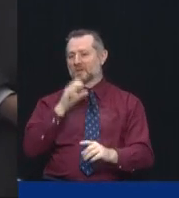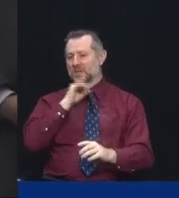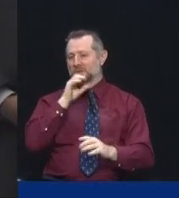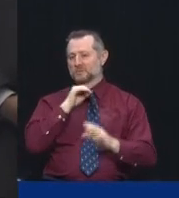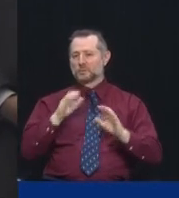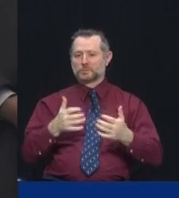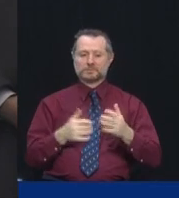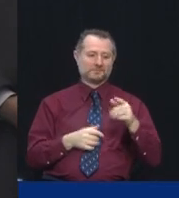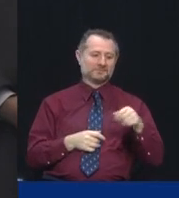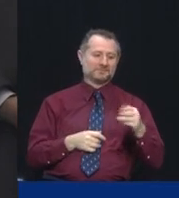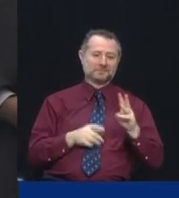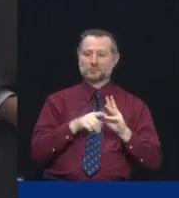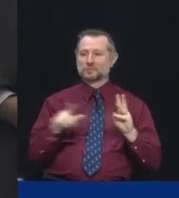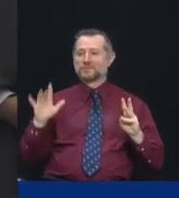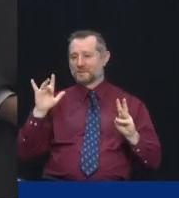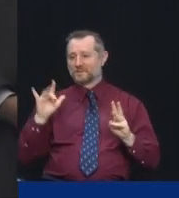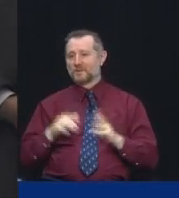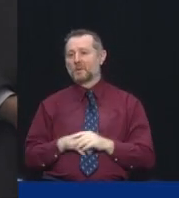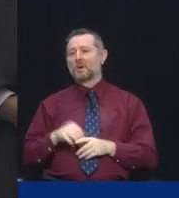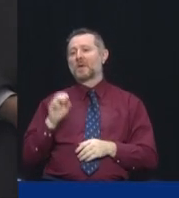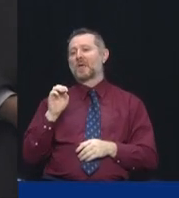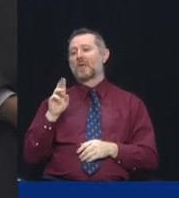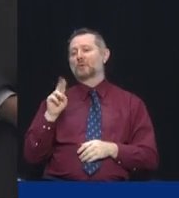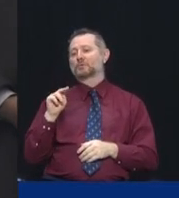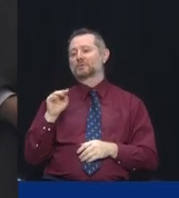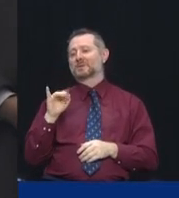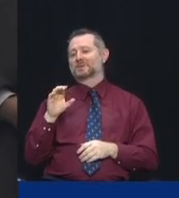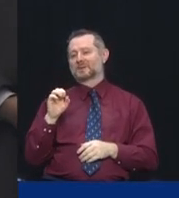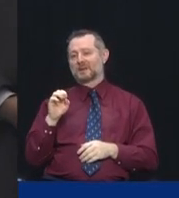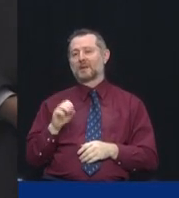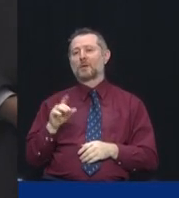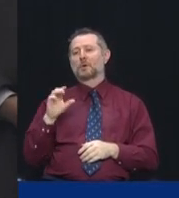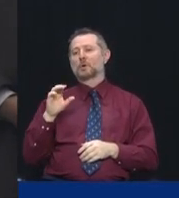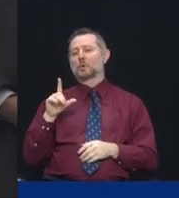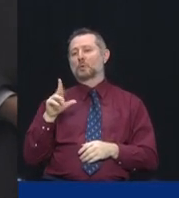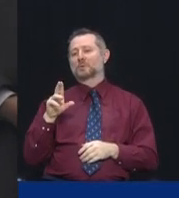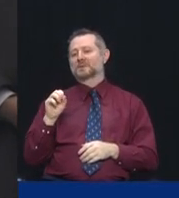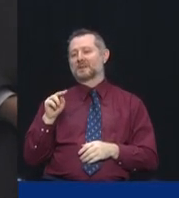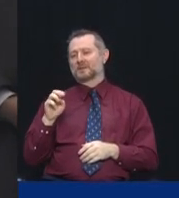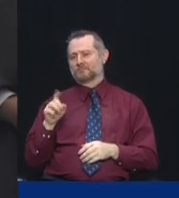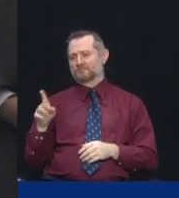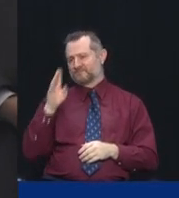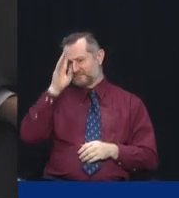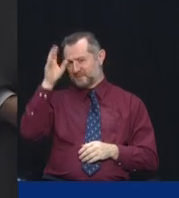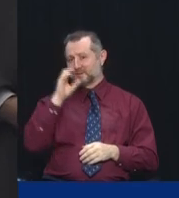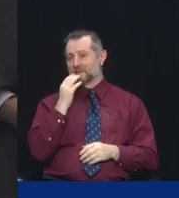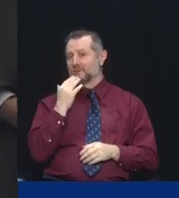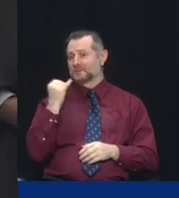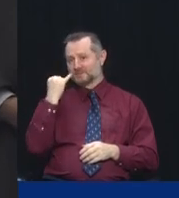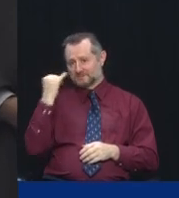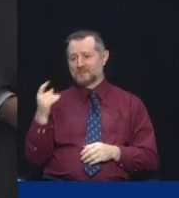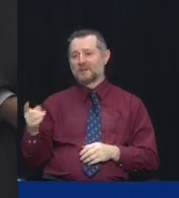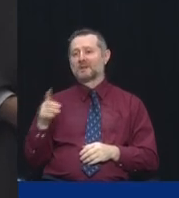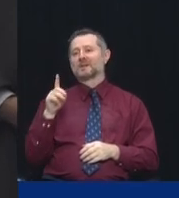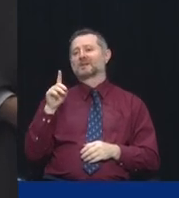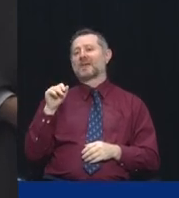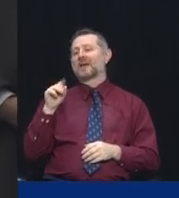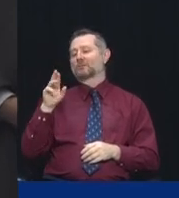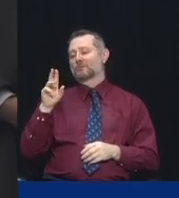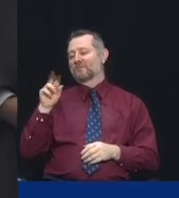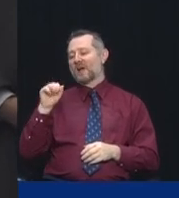25. Eunice Lewin came up with a great idea, Dr. Vasquez. Tomorrow and Saturday, we're going to have a